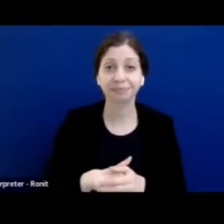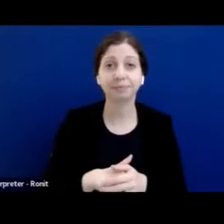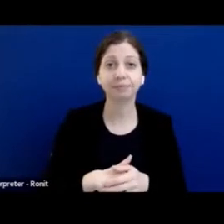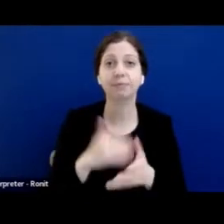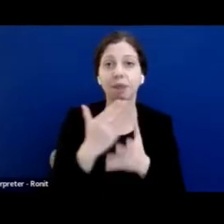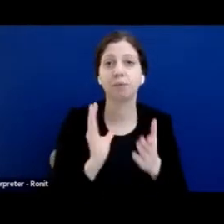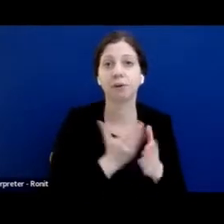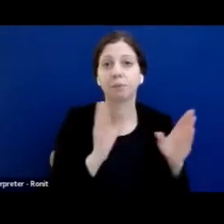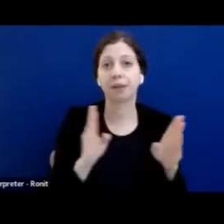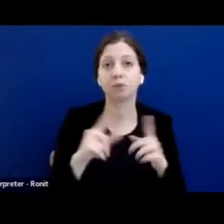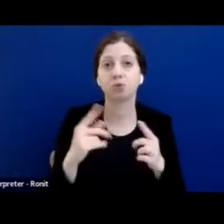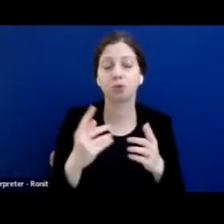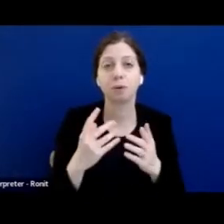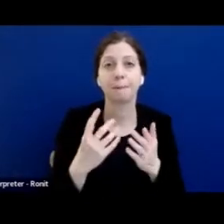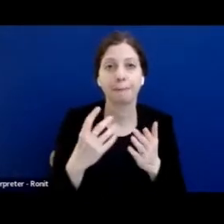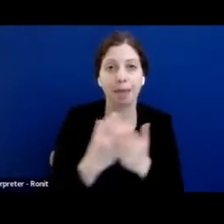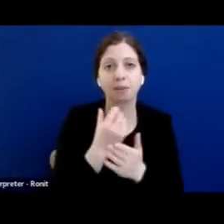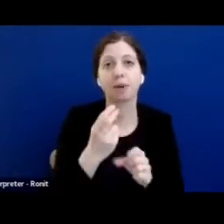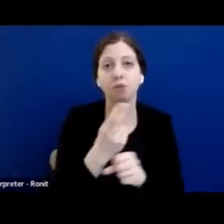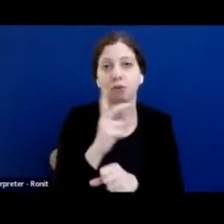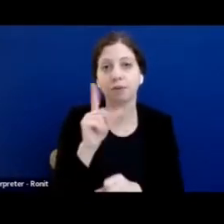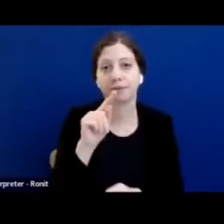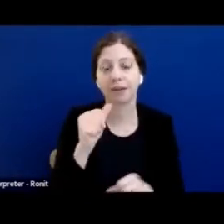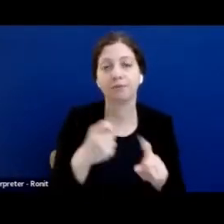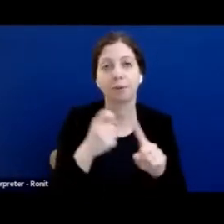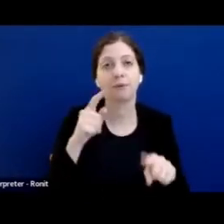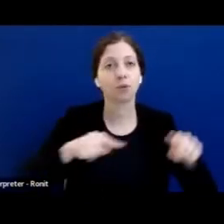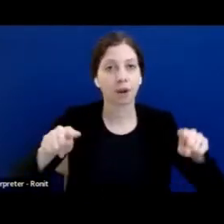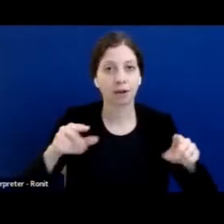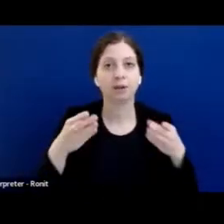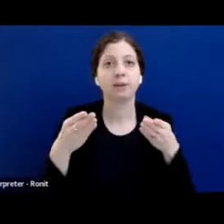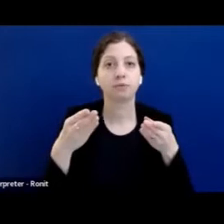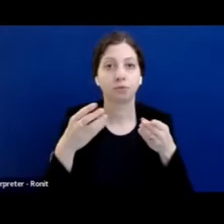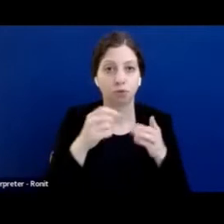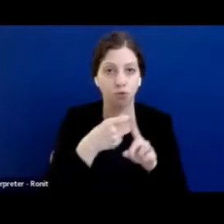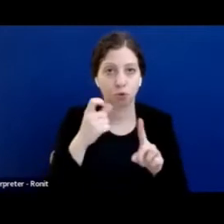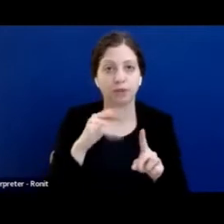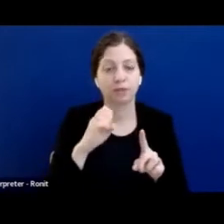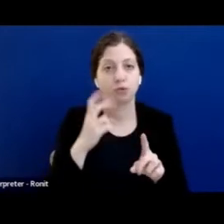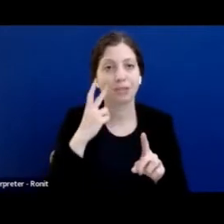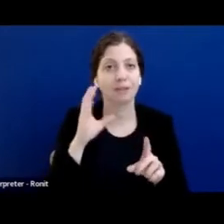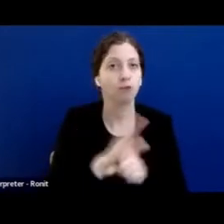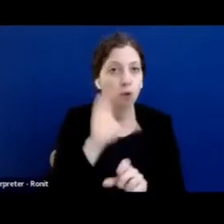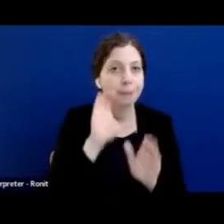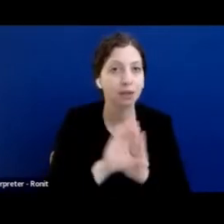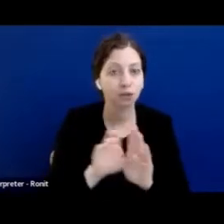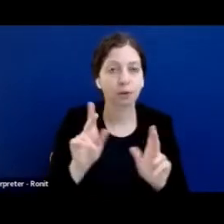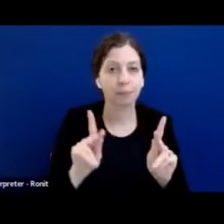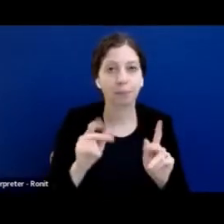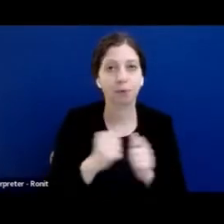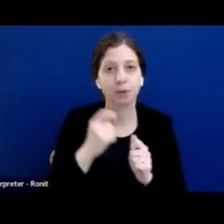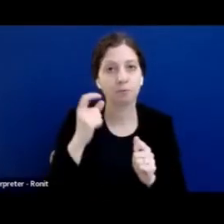of our plan to maximize the use of data from a variety of sources to build a full picture of the needs and wants of people living with brain injury in